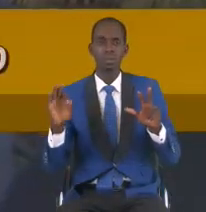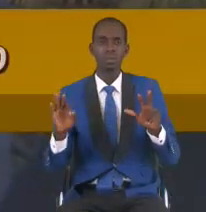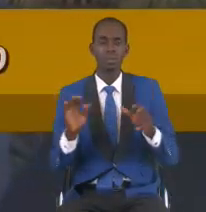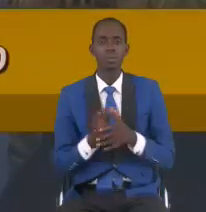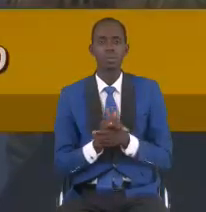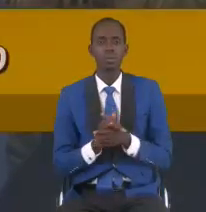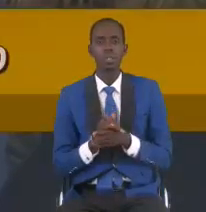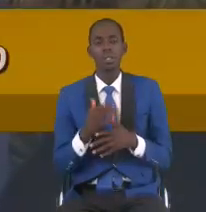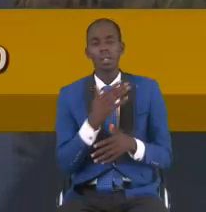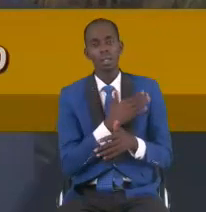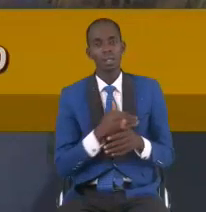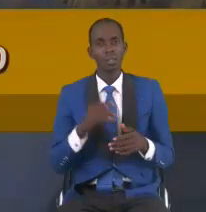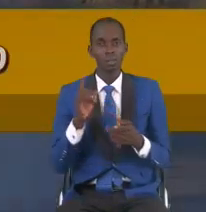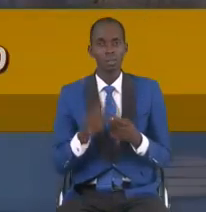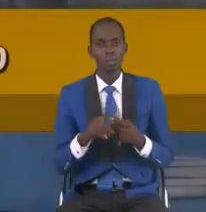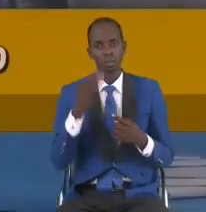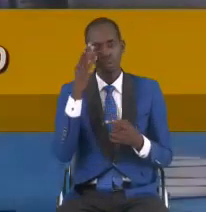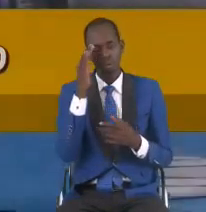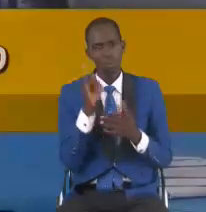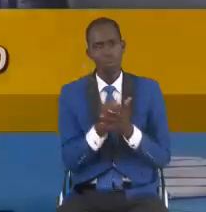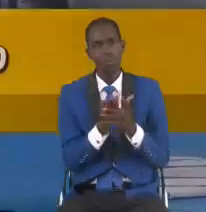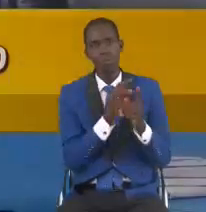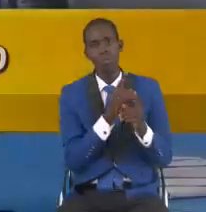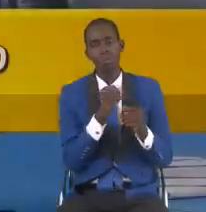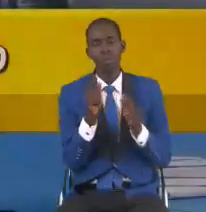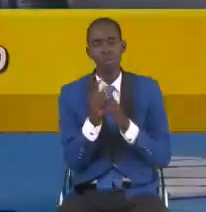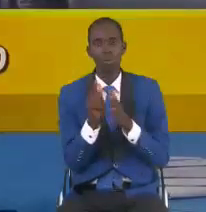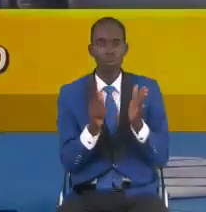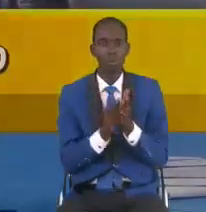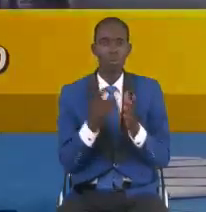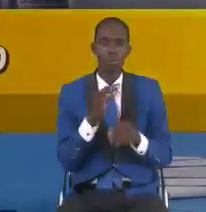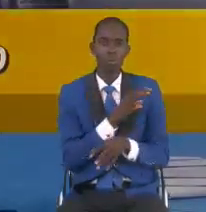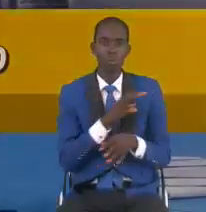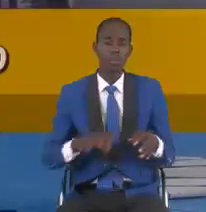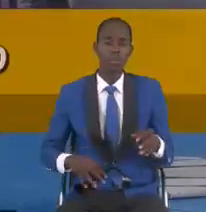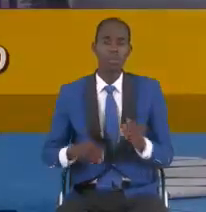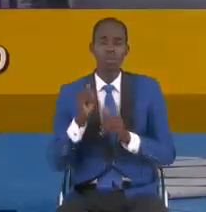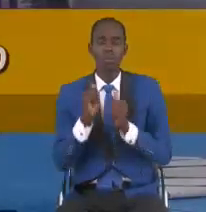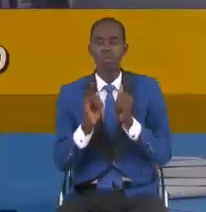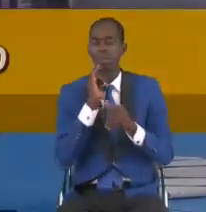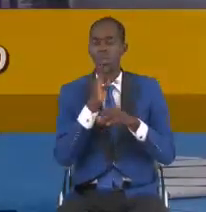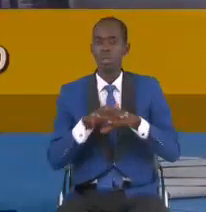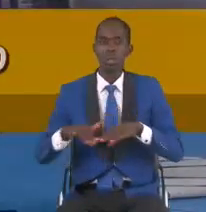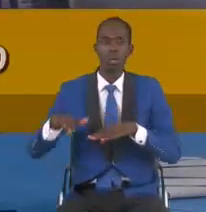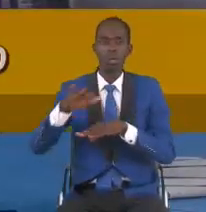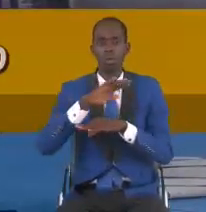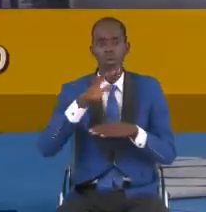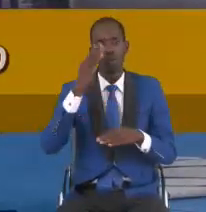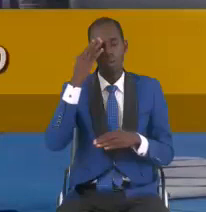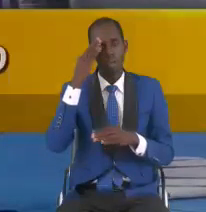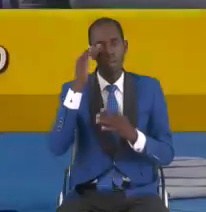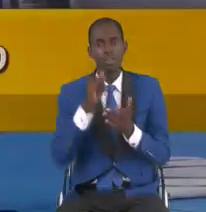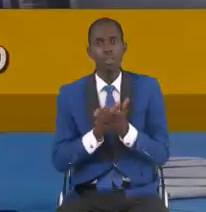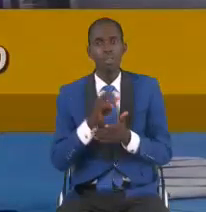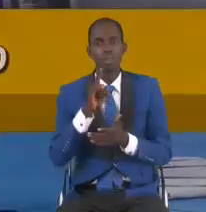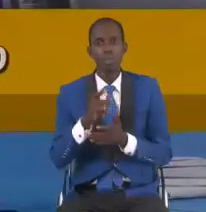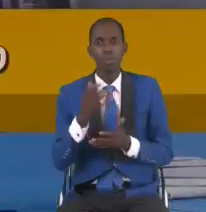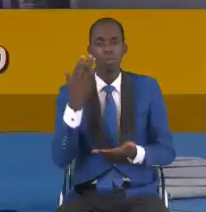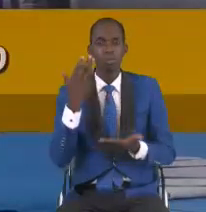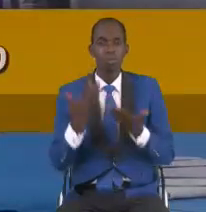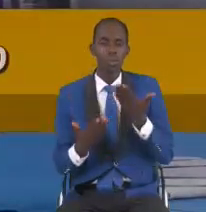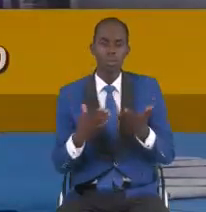and to know the love of Christ, which passes knowledge, that she might be